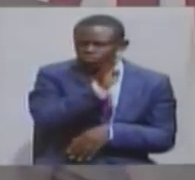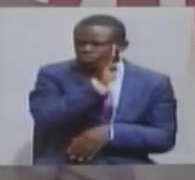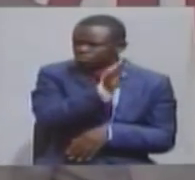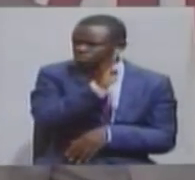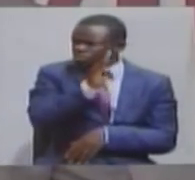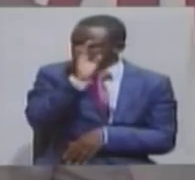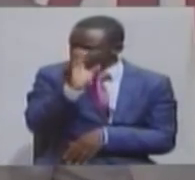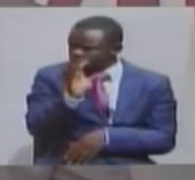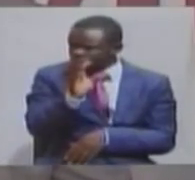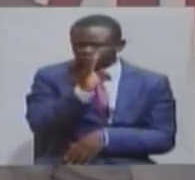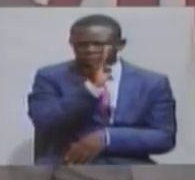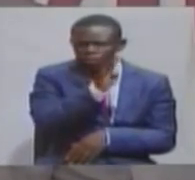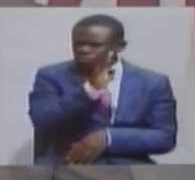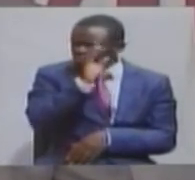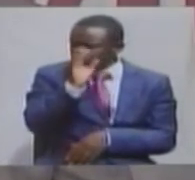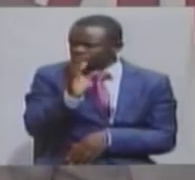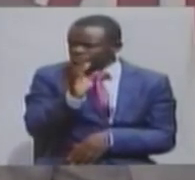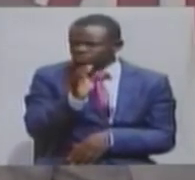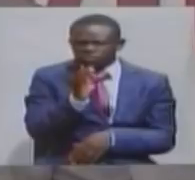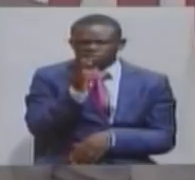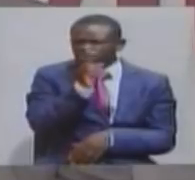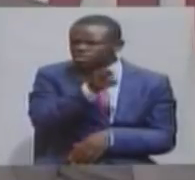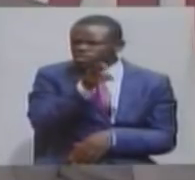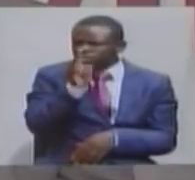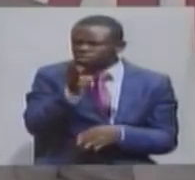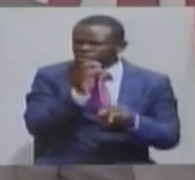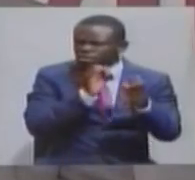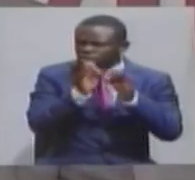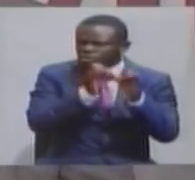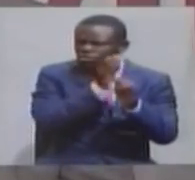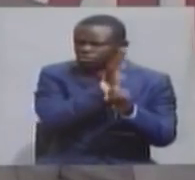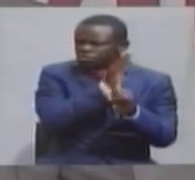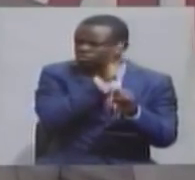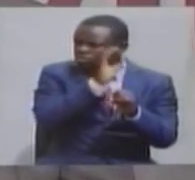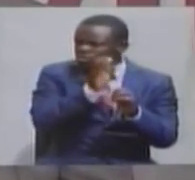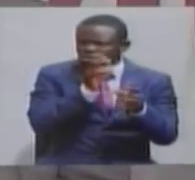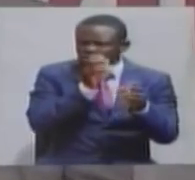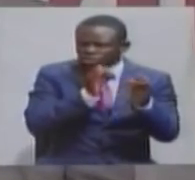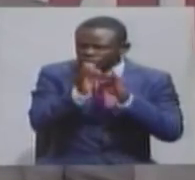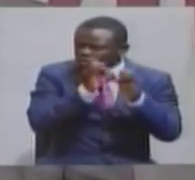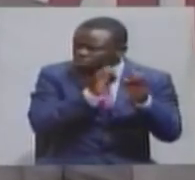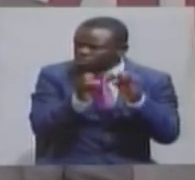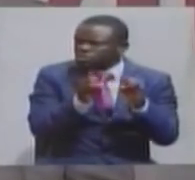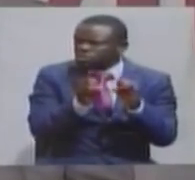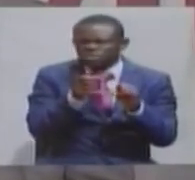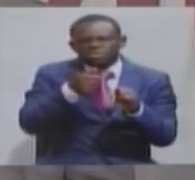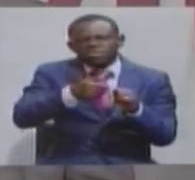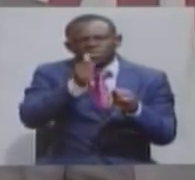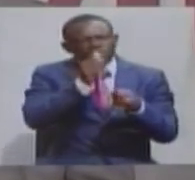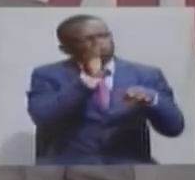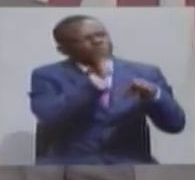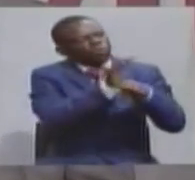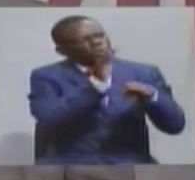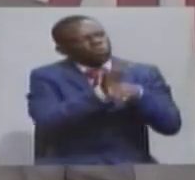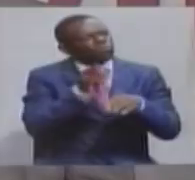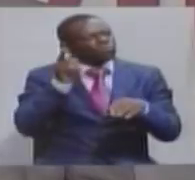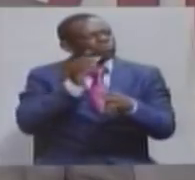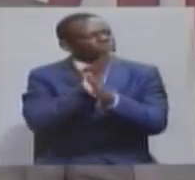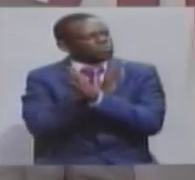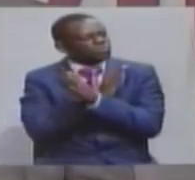can't discuss in Zambia because they are untrue. About us having refugees. Do we have any political refugees from